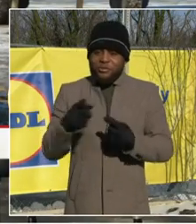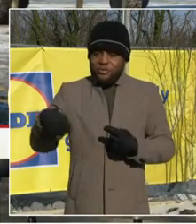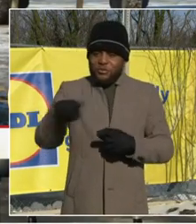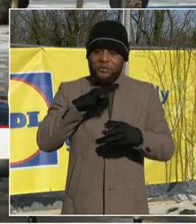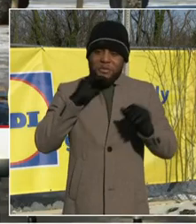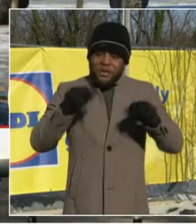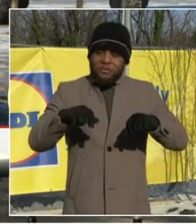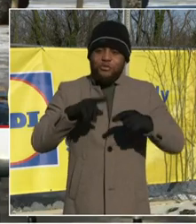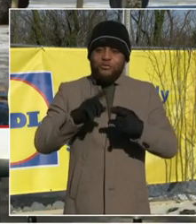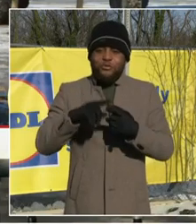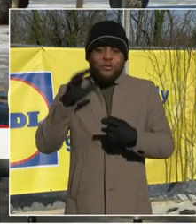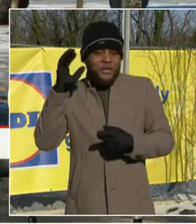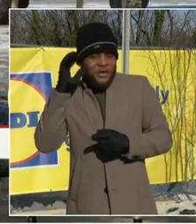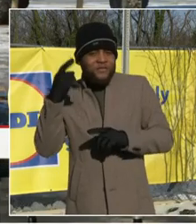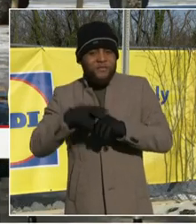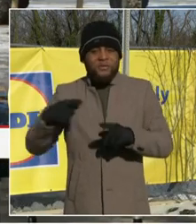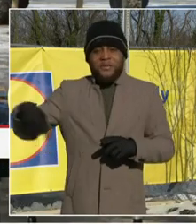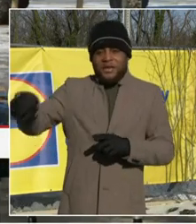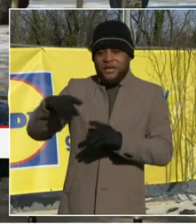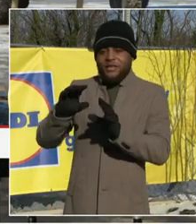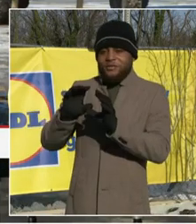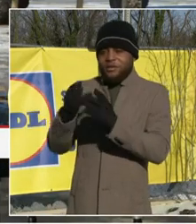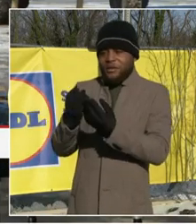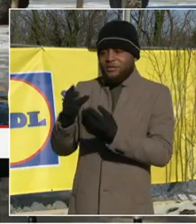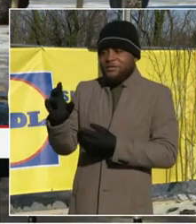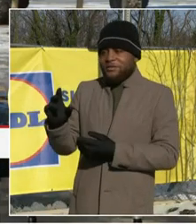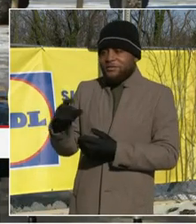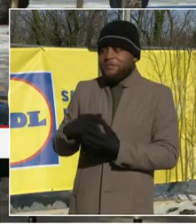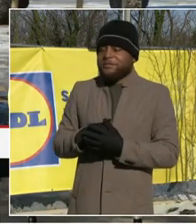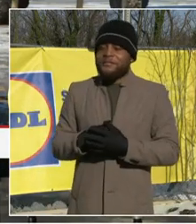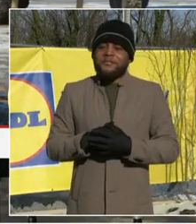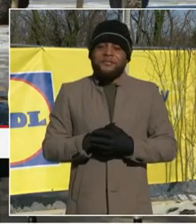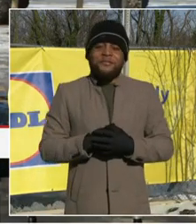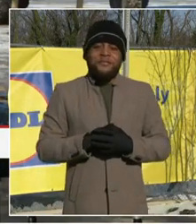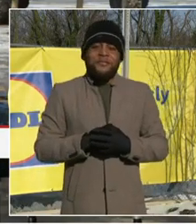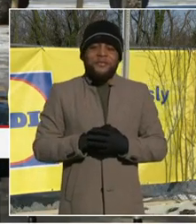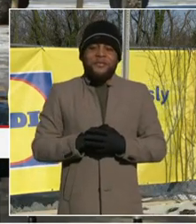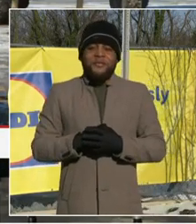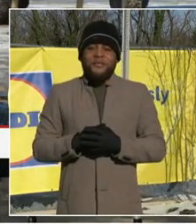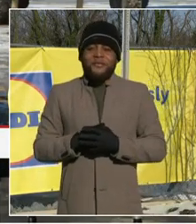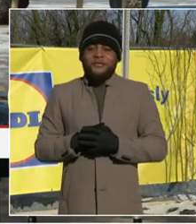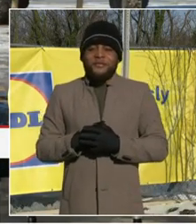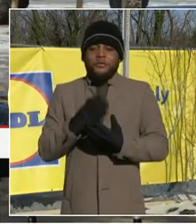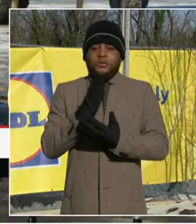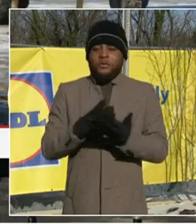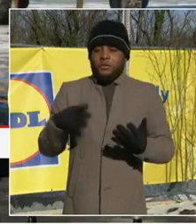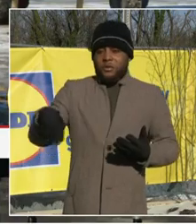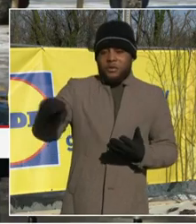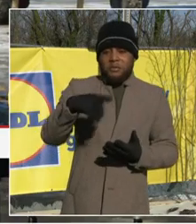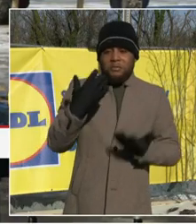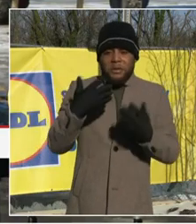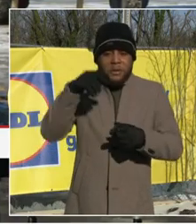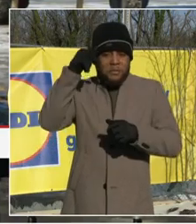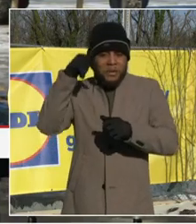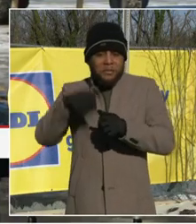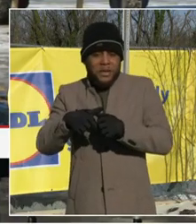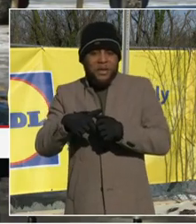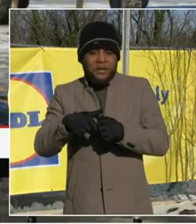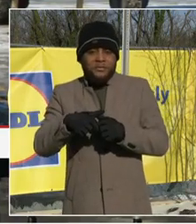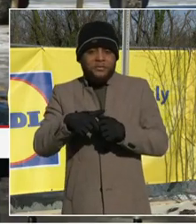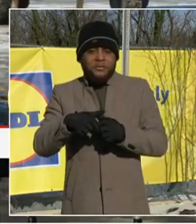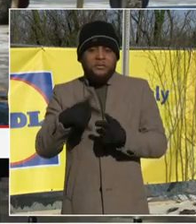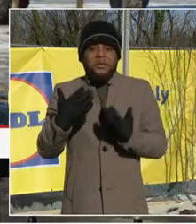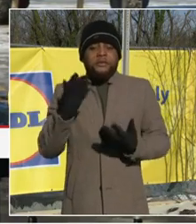hear from them in just a second. And some of you might remember just a little while back when